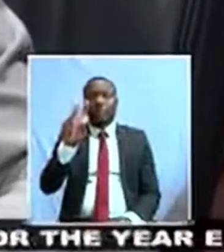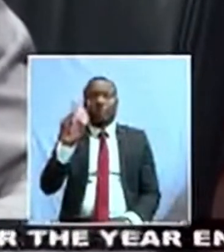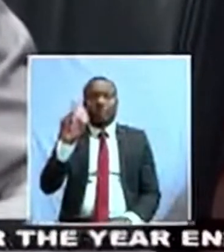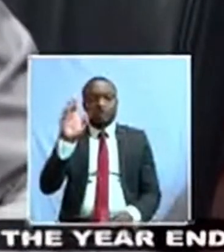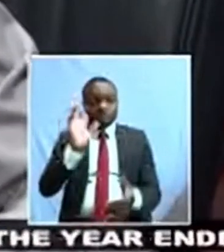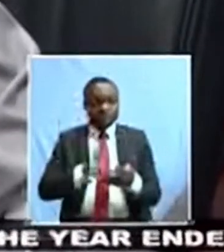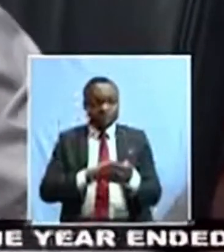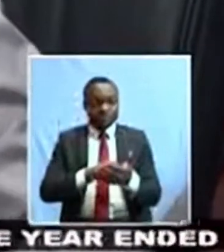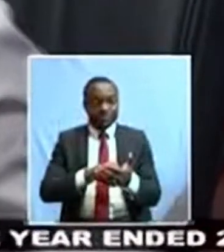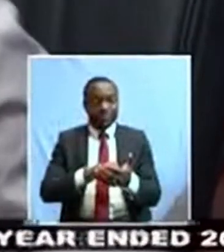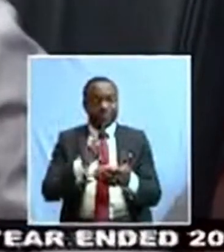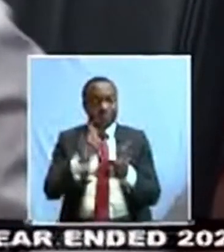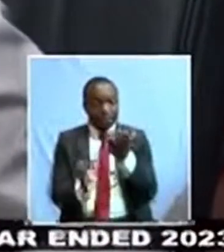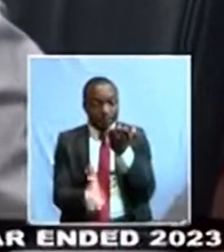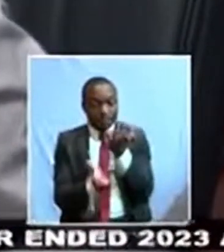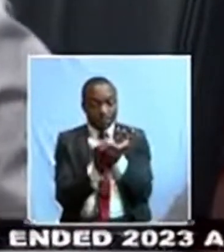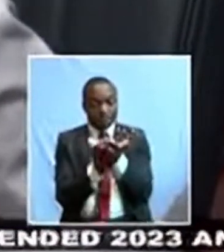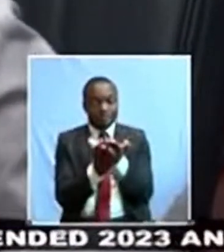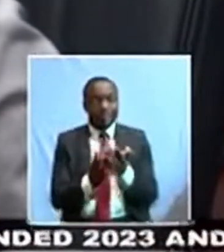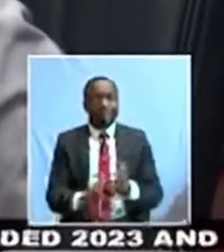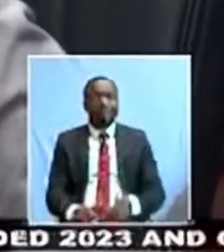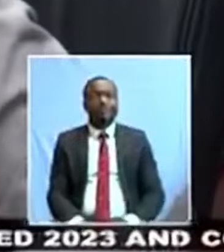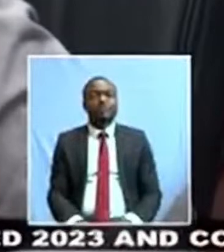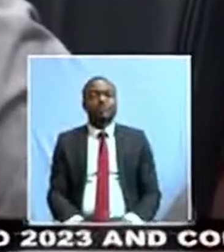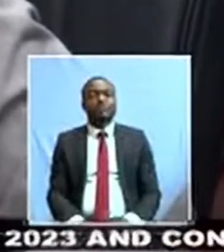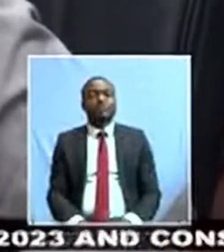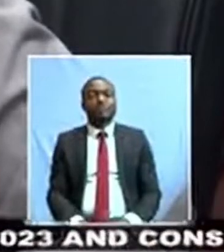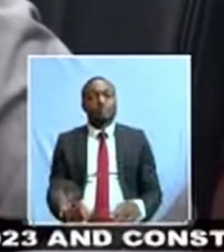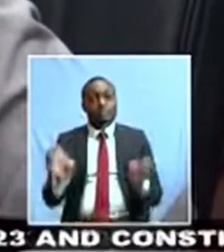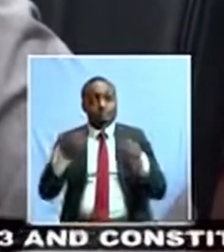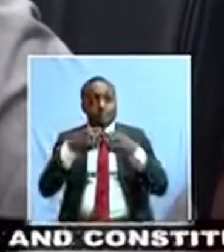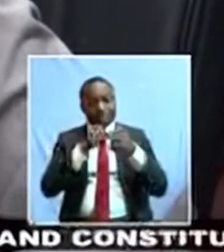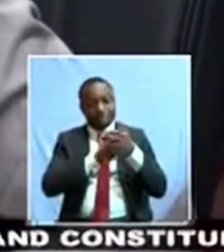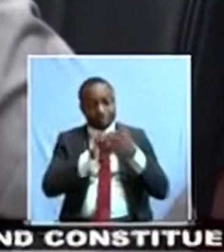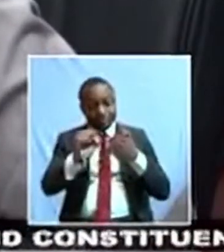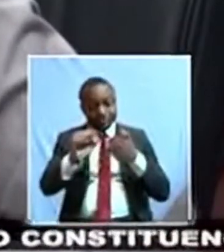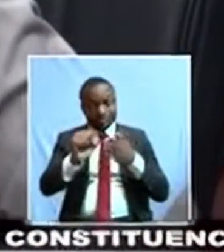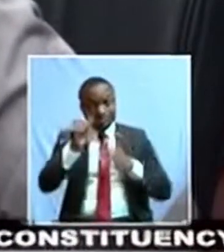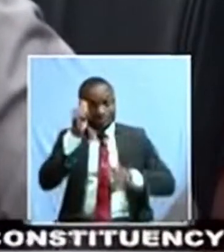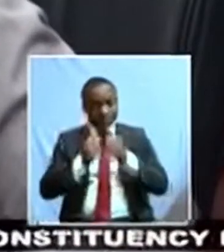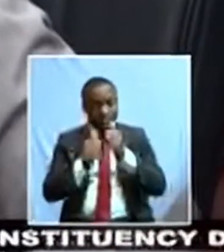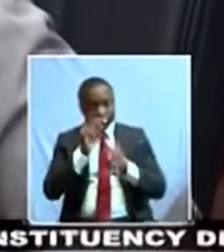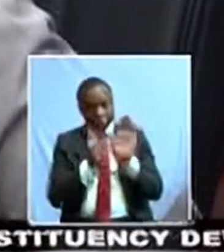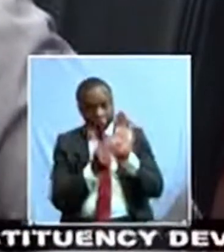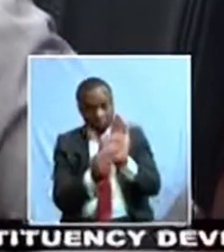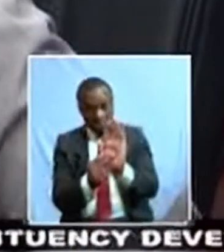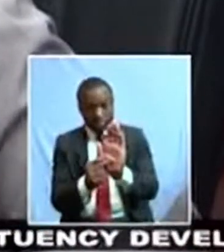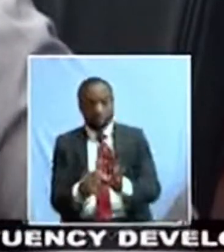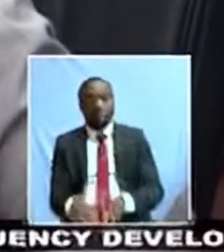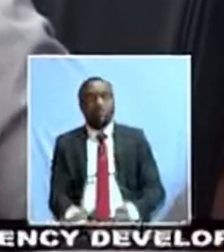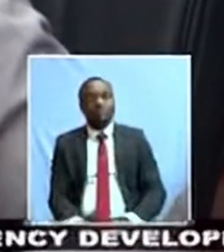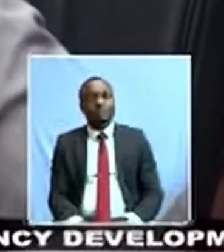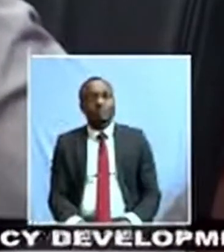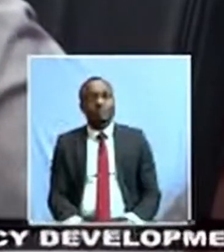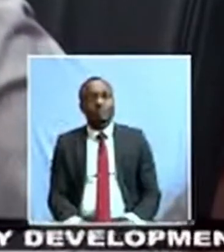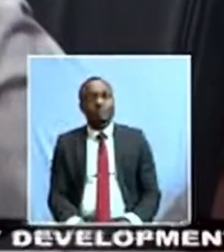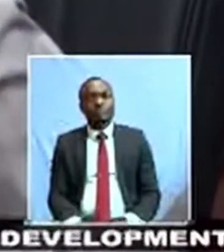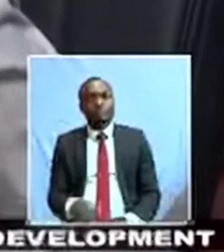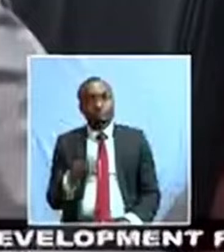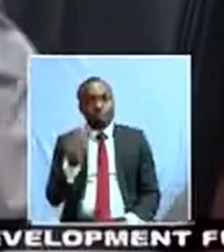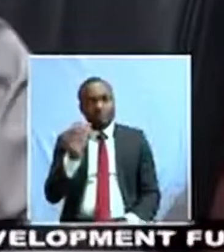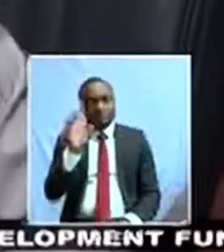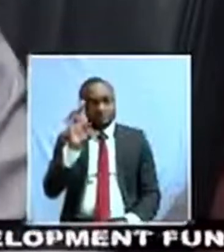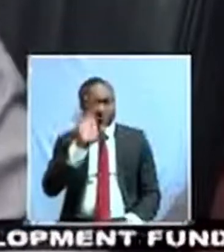then you have attached a bank statement which shows an amount of